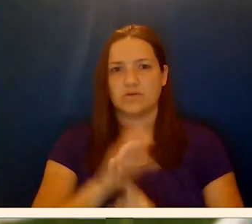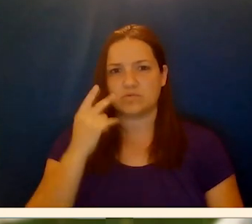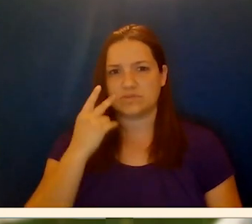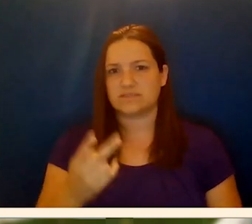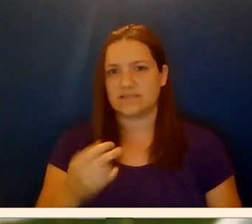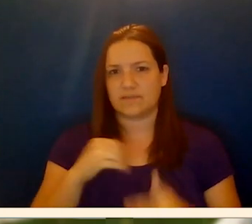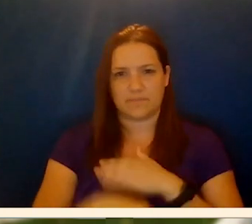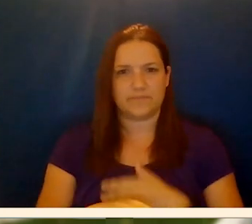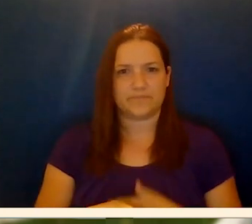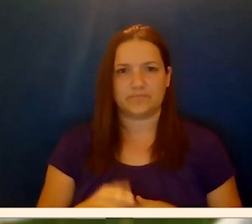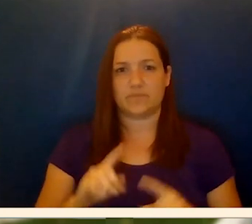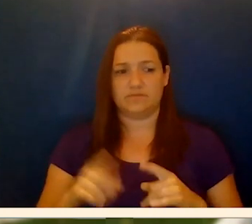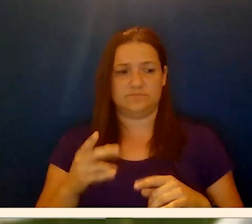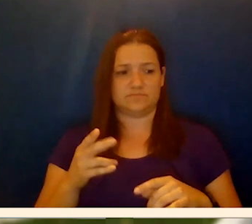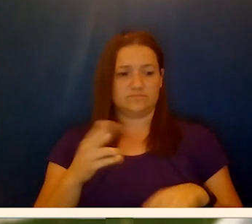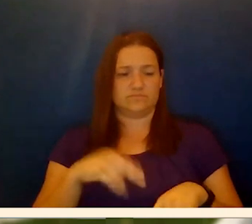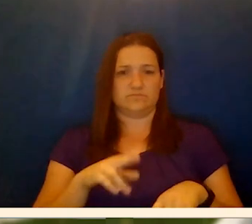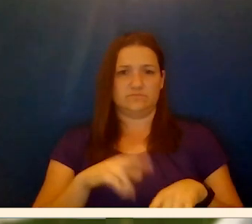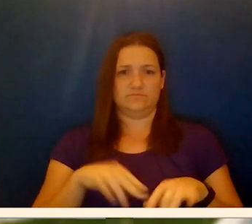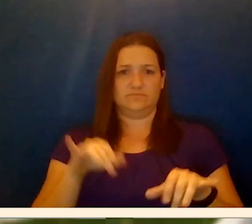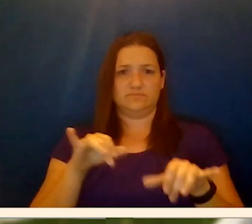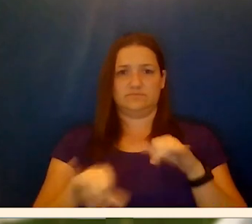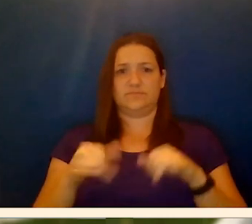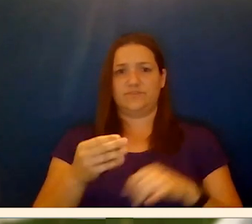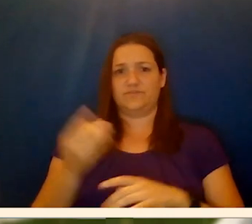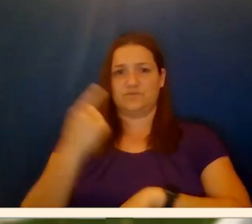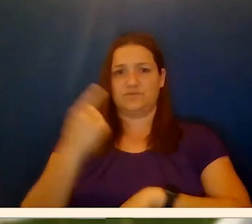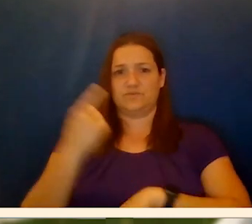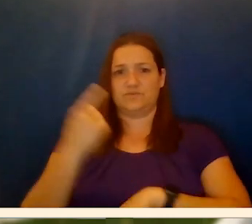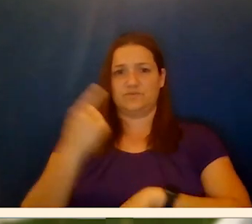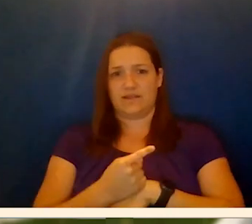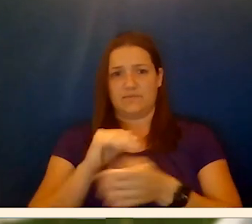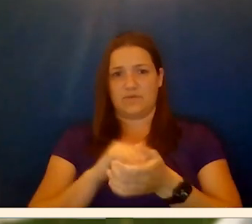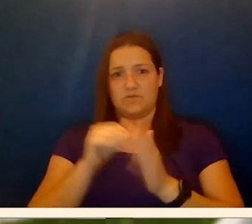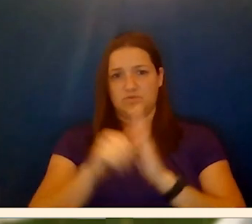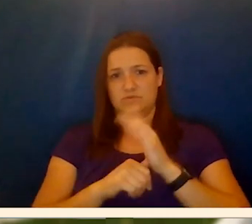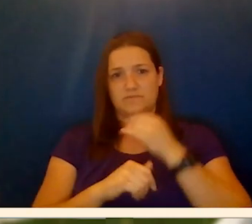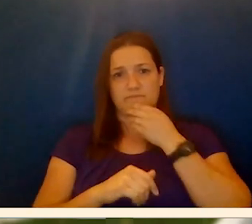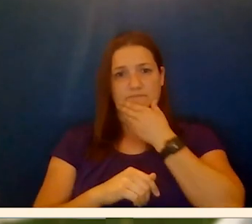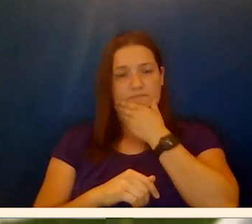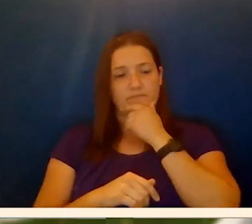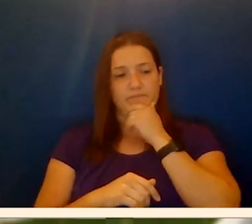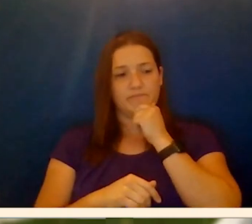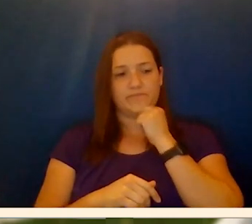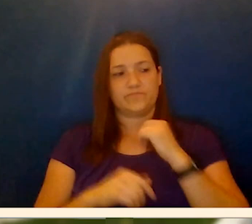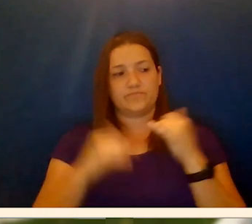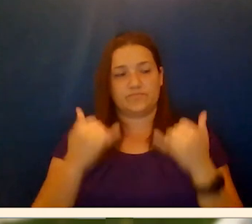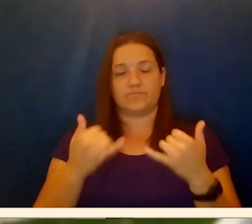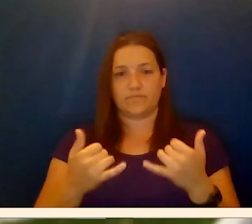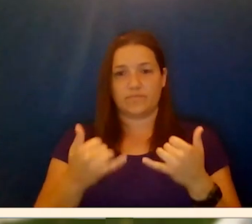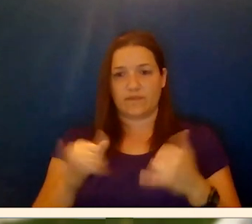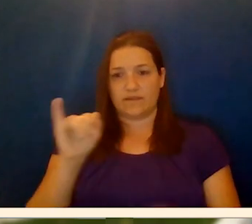few days in medical surgical. So right now in the ICU, we have